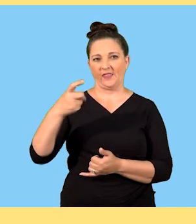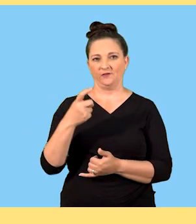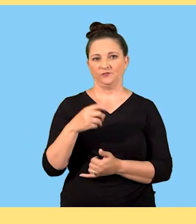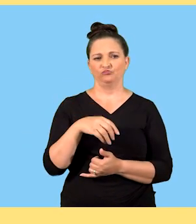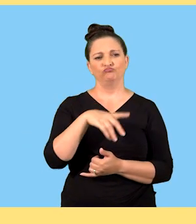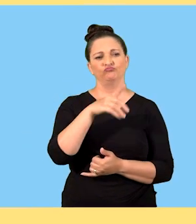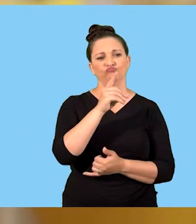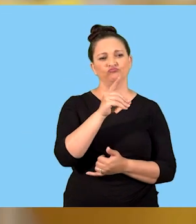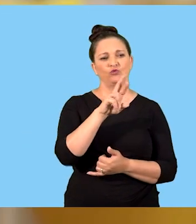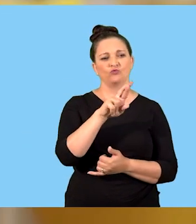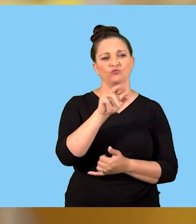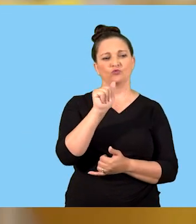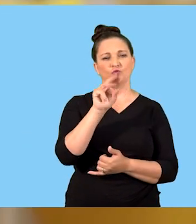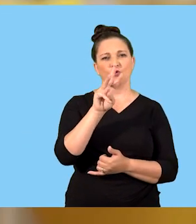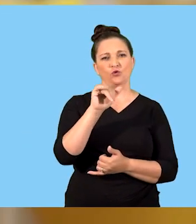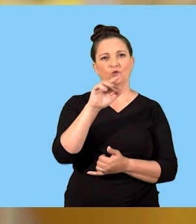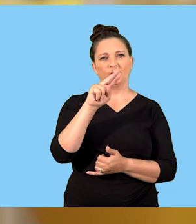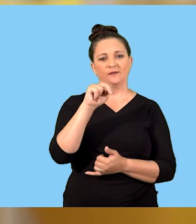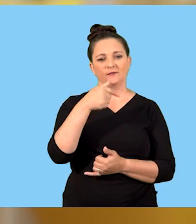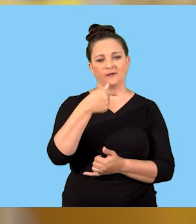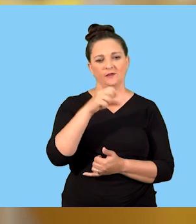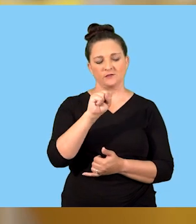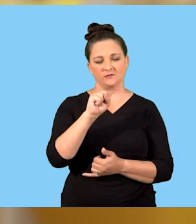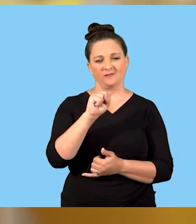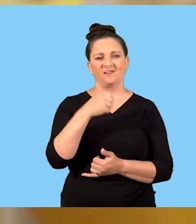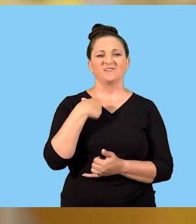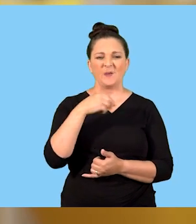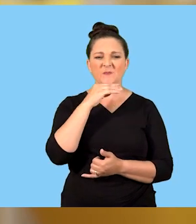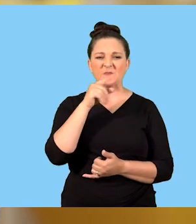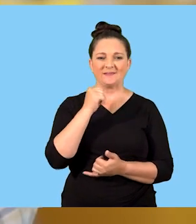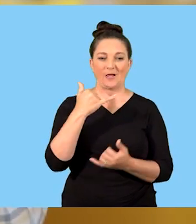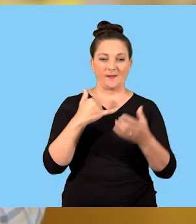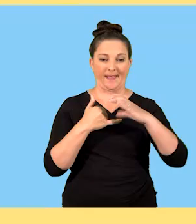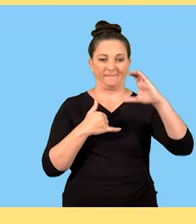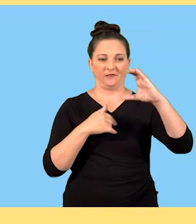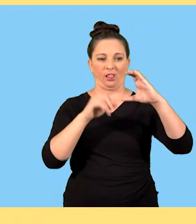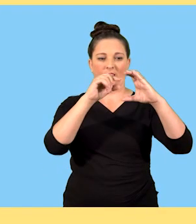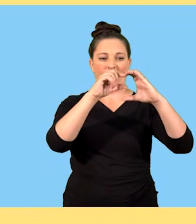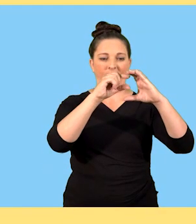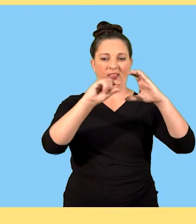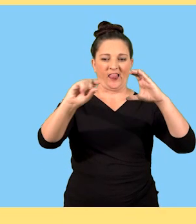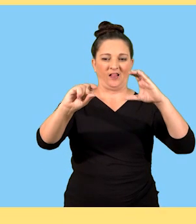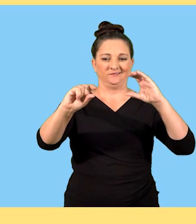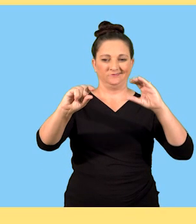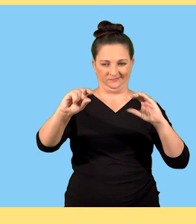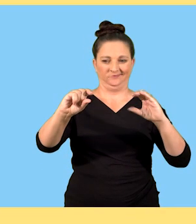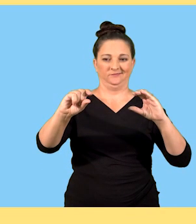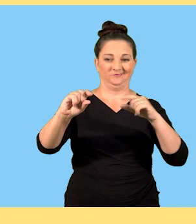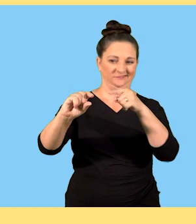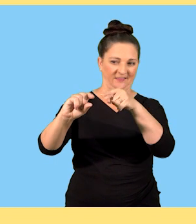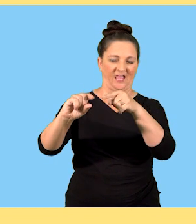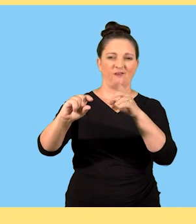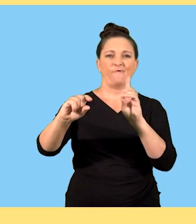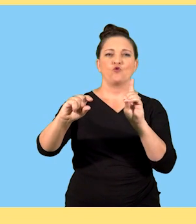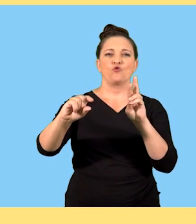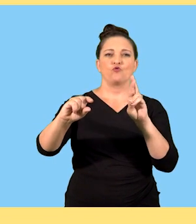150,000. Drawings decrease our capital. Hence, you see, drawings are being debited in the capital